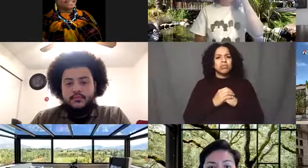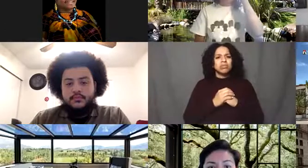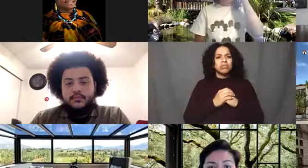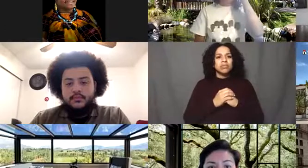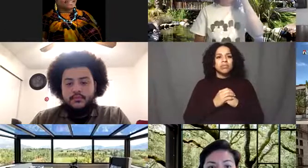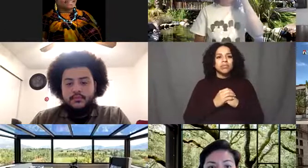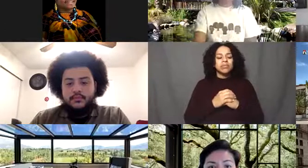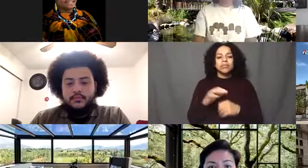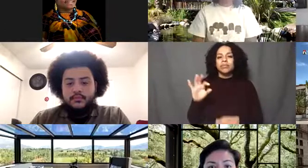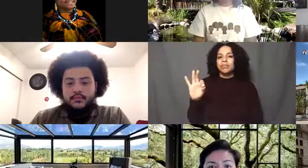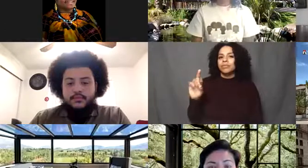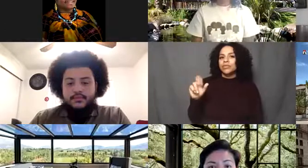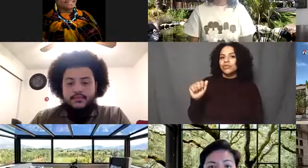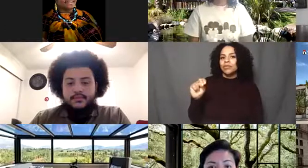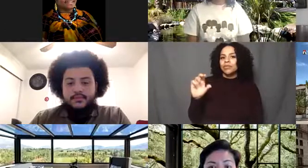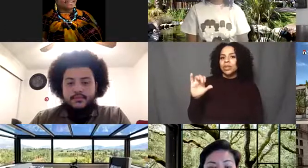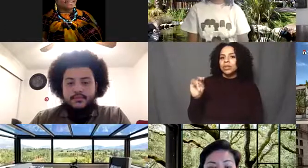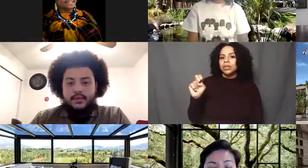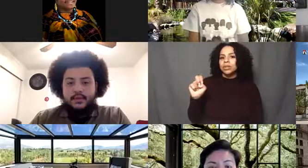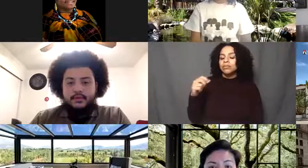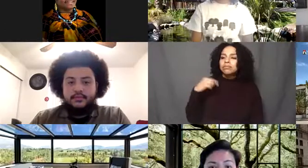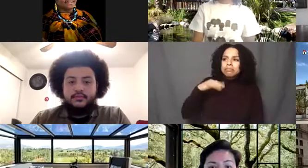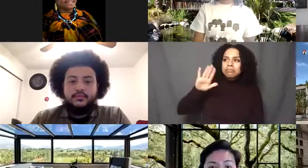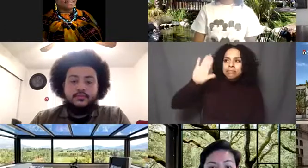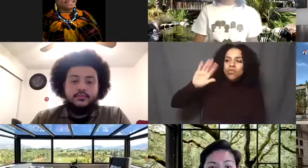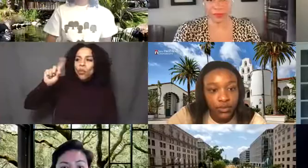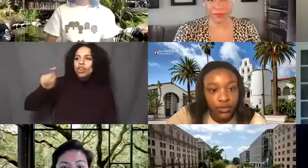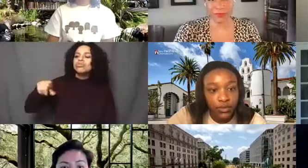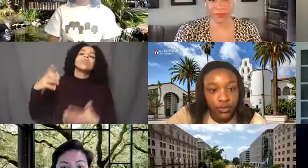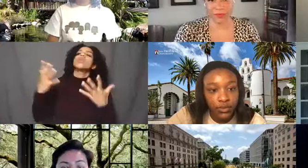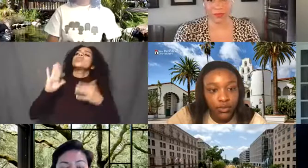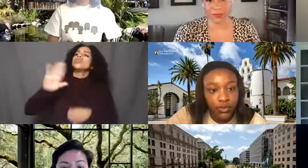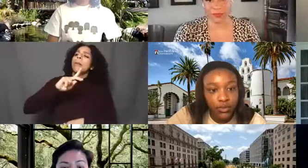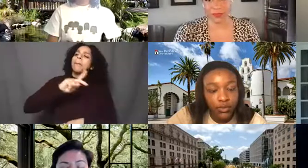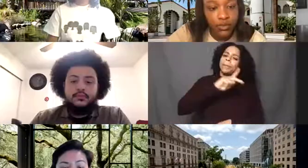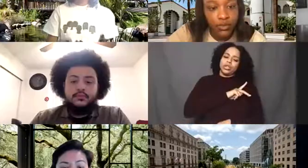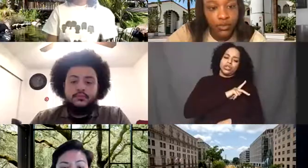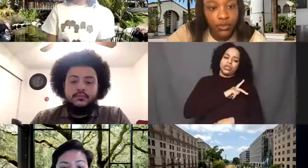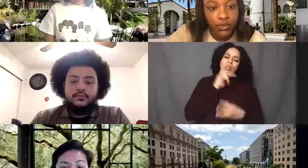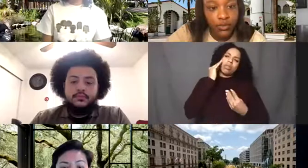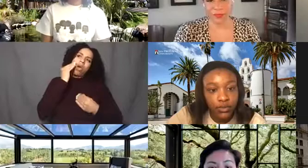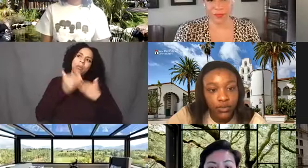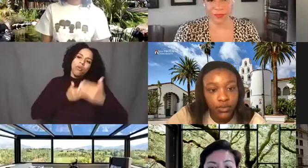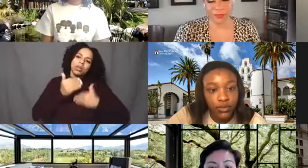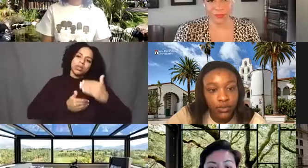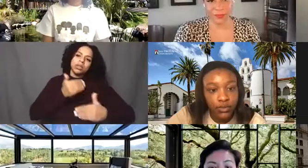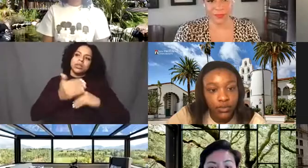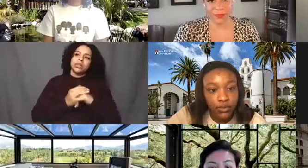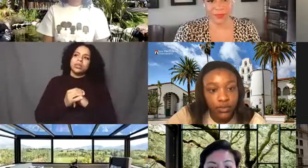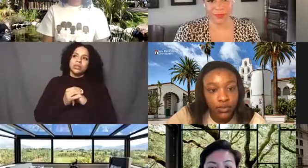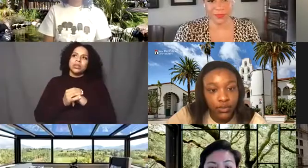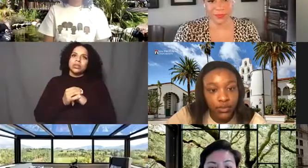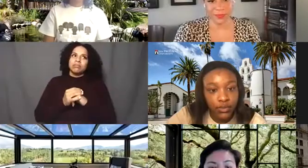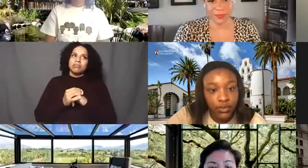My question is, what is your personal process while you're going through this? I mean, are you, as a